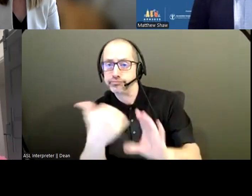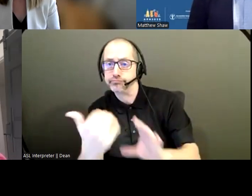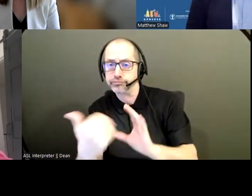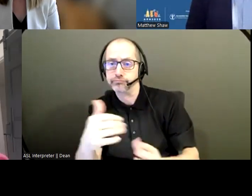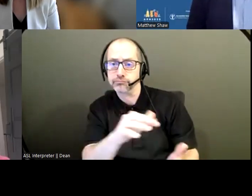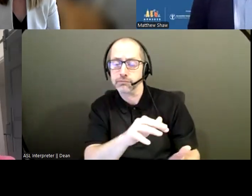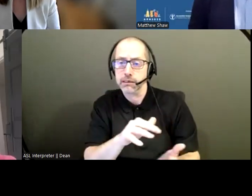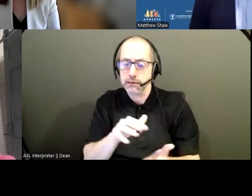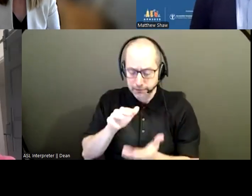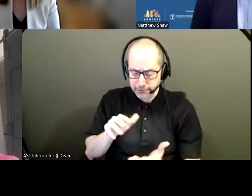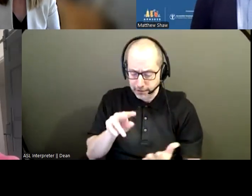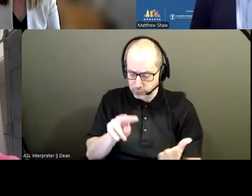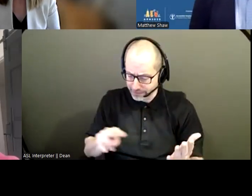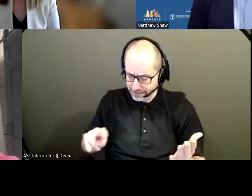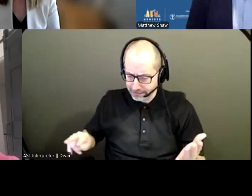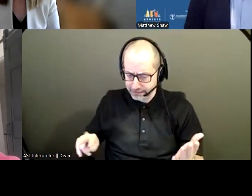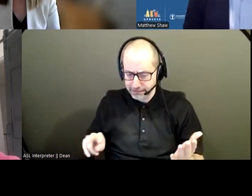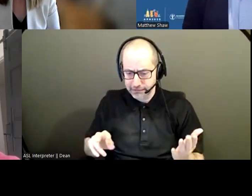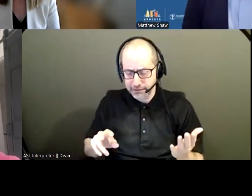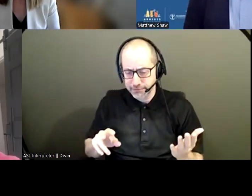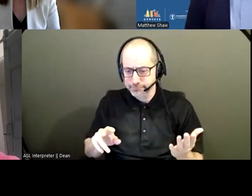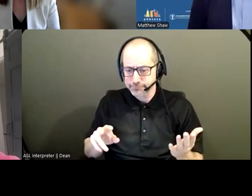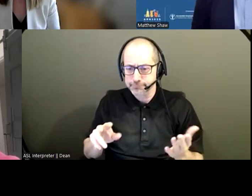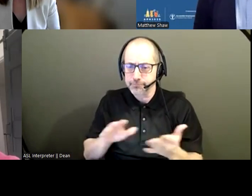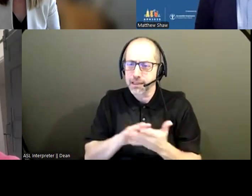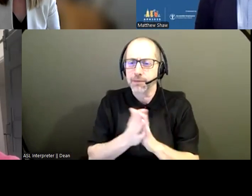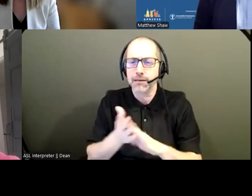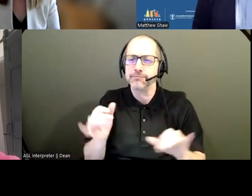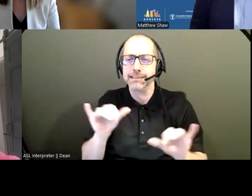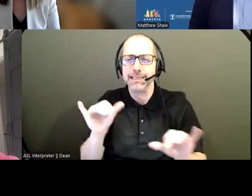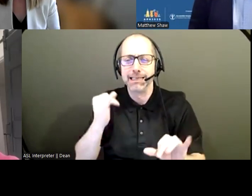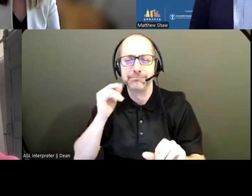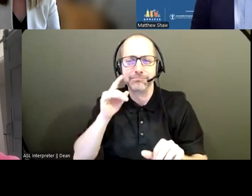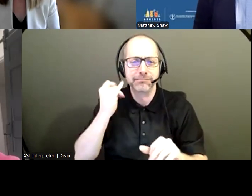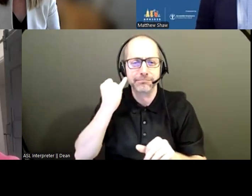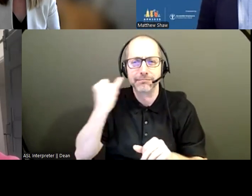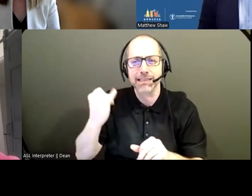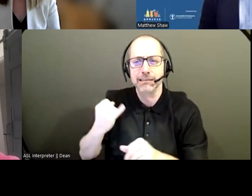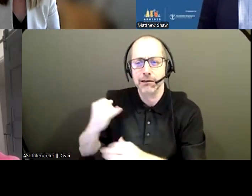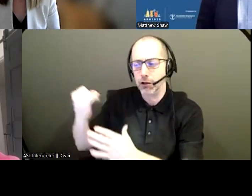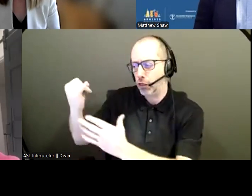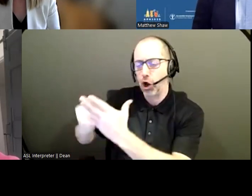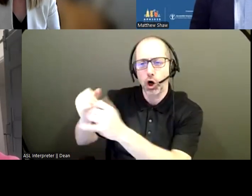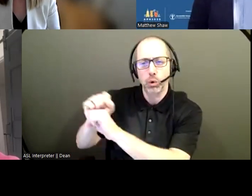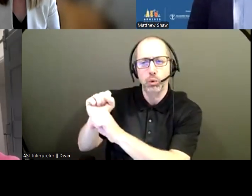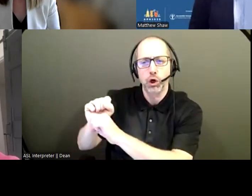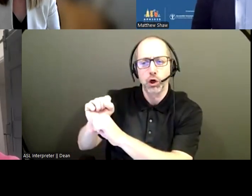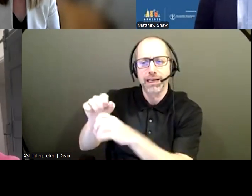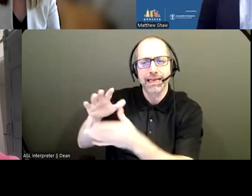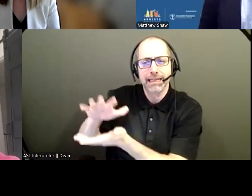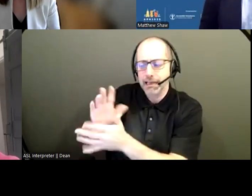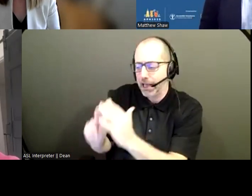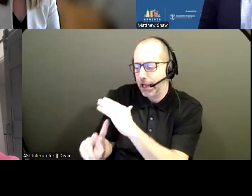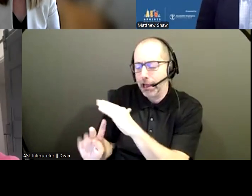read the image I get in my head is of the artwork that's outside my child's grade school classroom, which is they're all filling